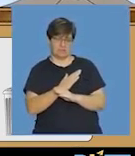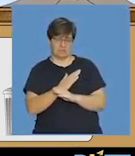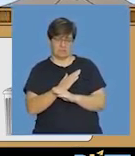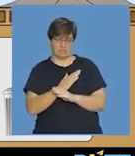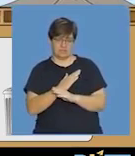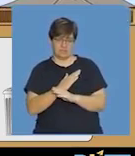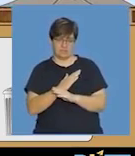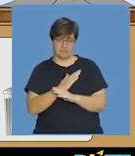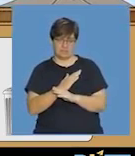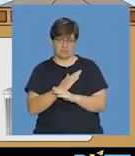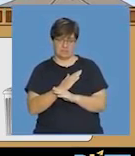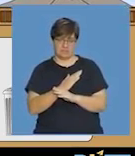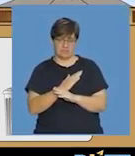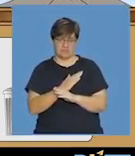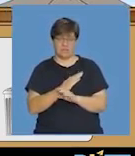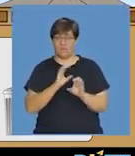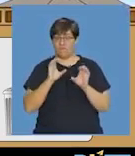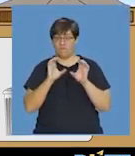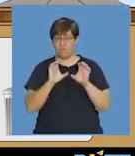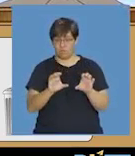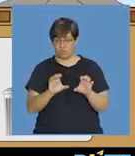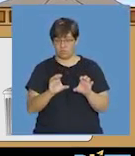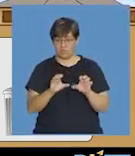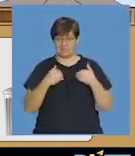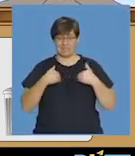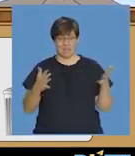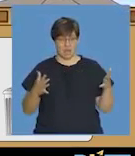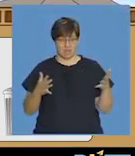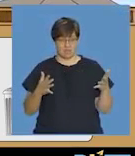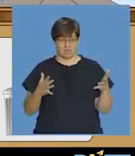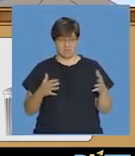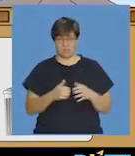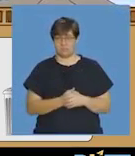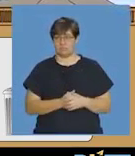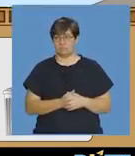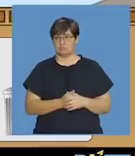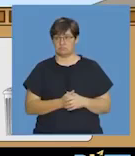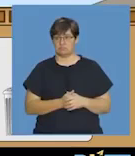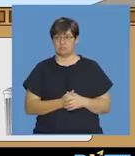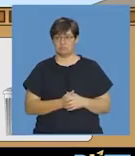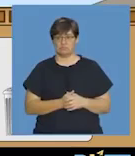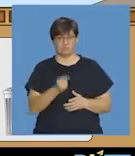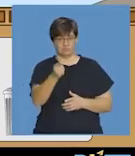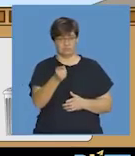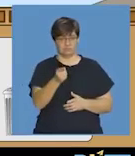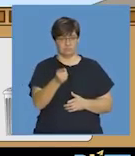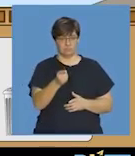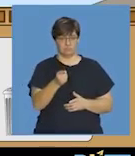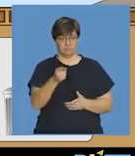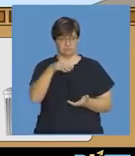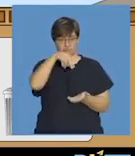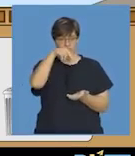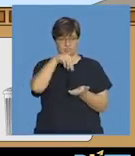So, if there wasn't a force at the beginning, so we're going to reset it, okay? At the